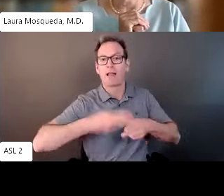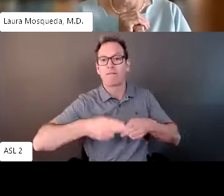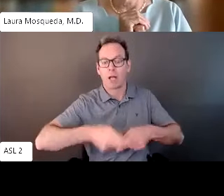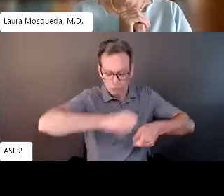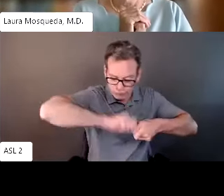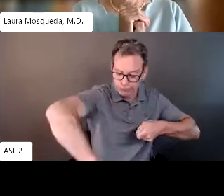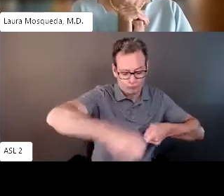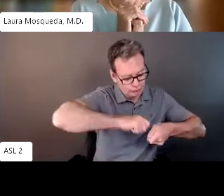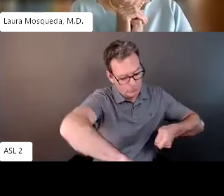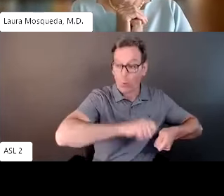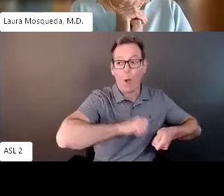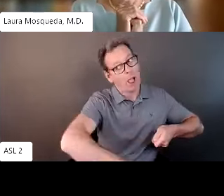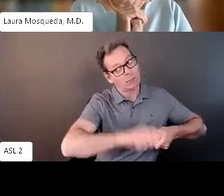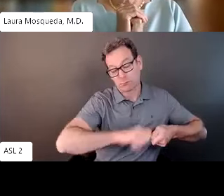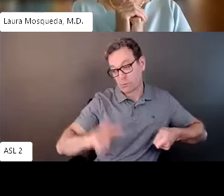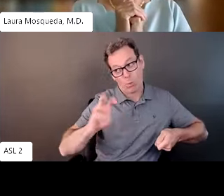well.